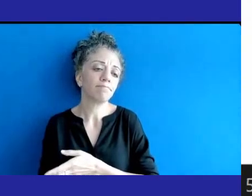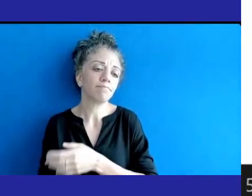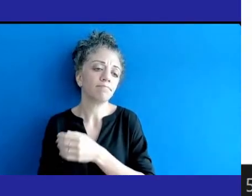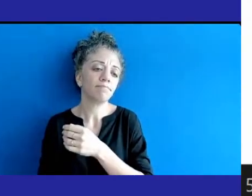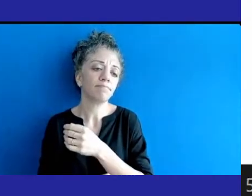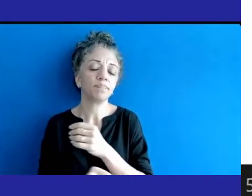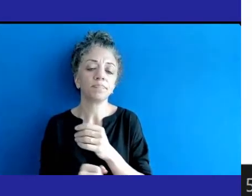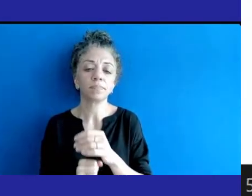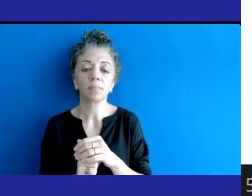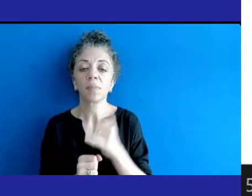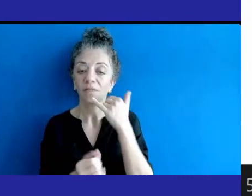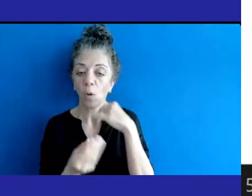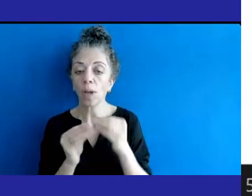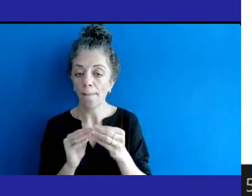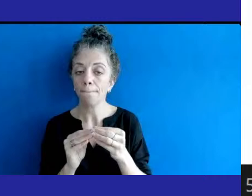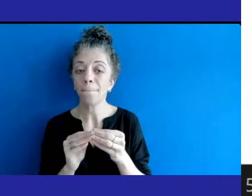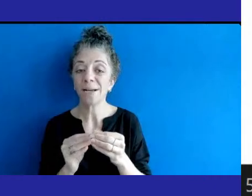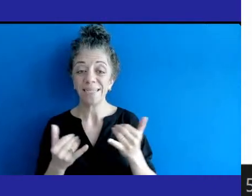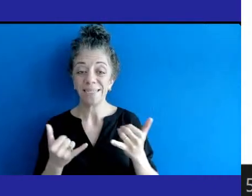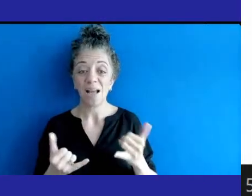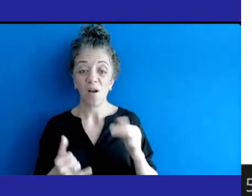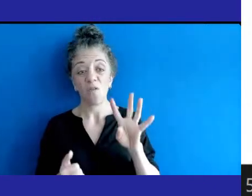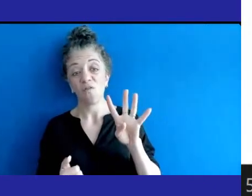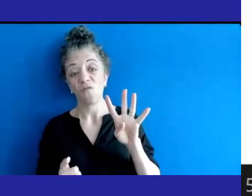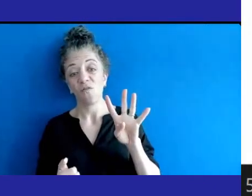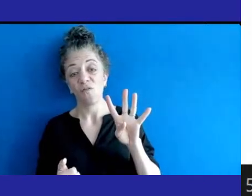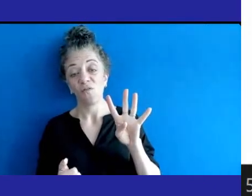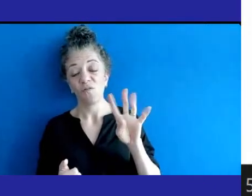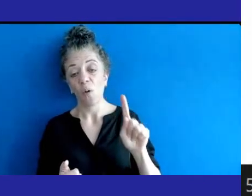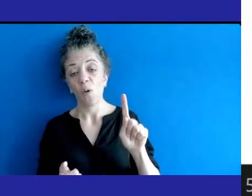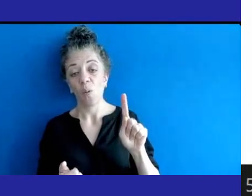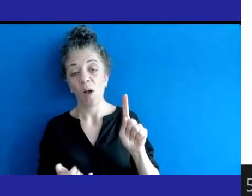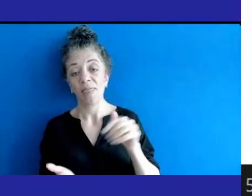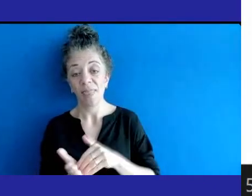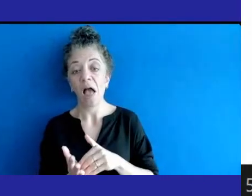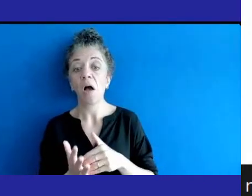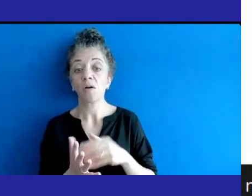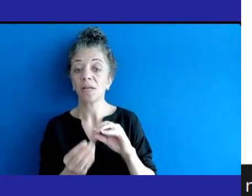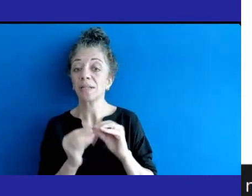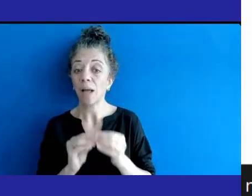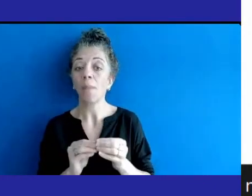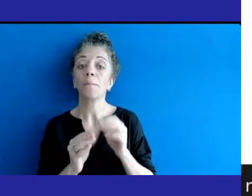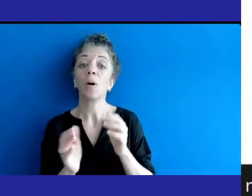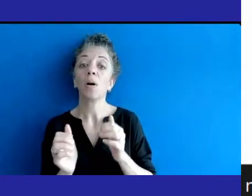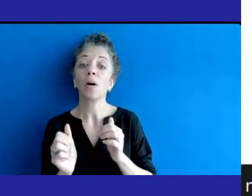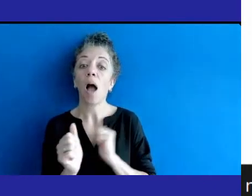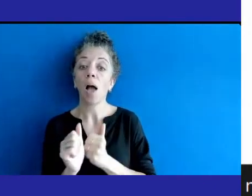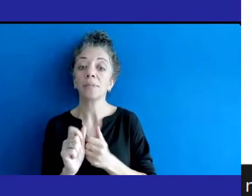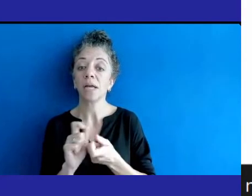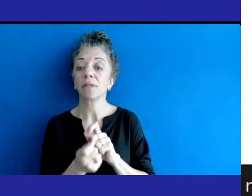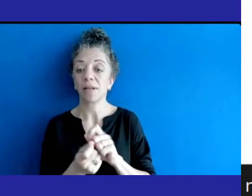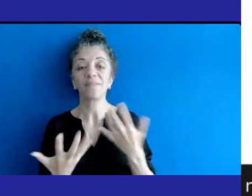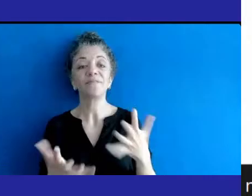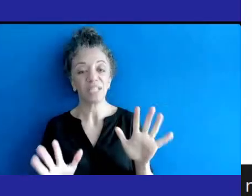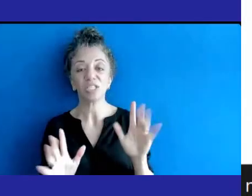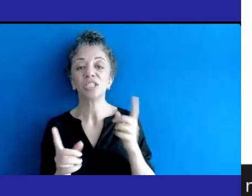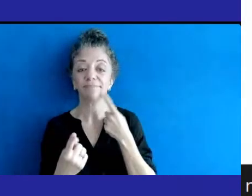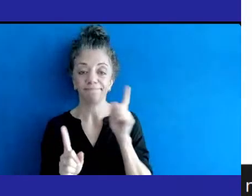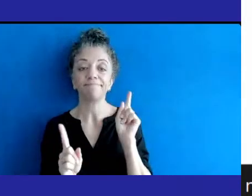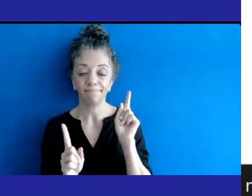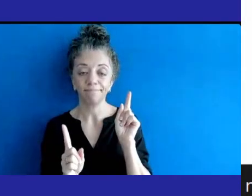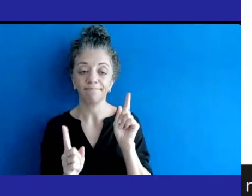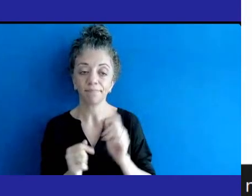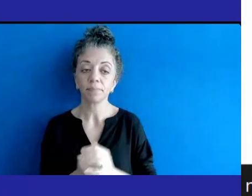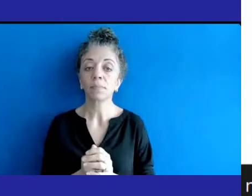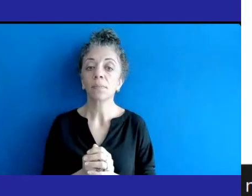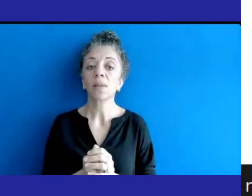over 41,000 data updates have been made as a result of that. Next slide. And then we're also doing